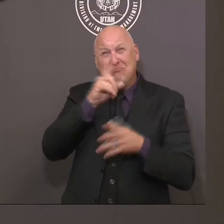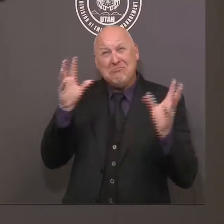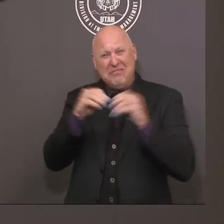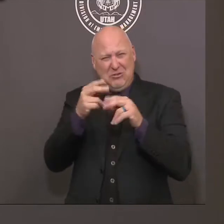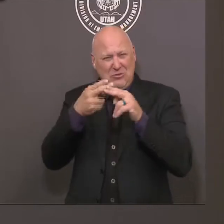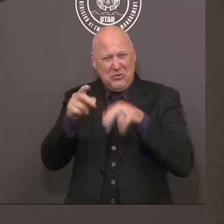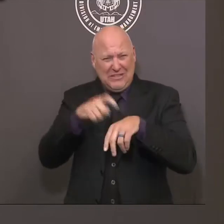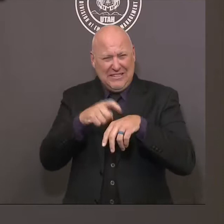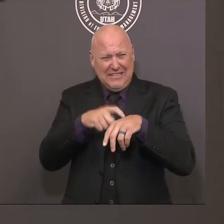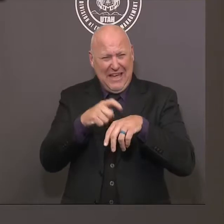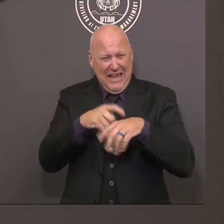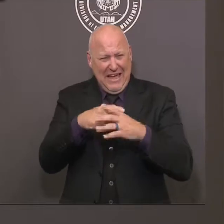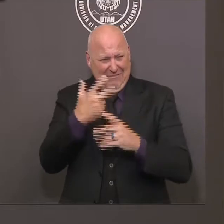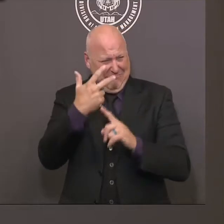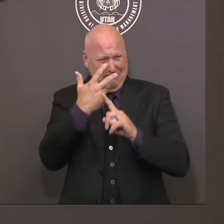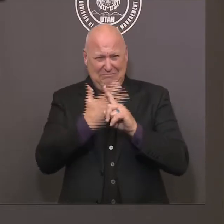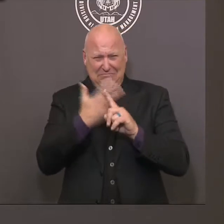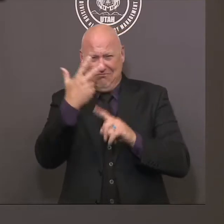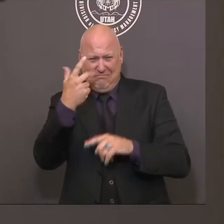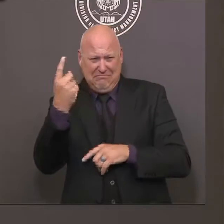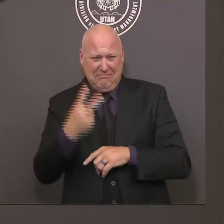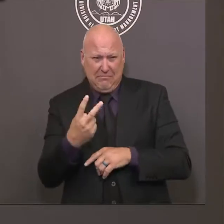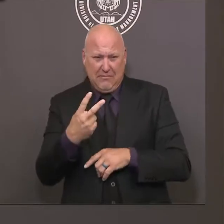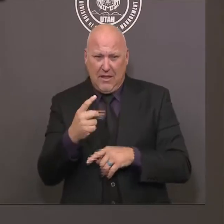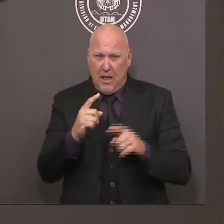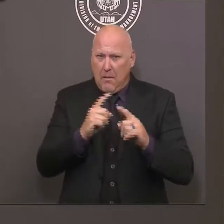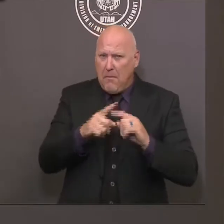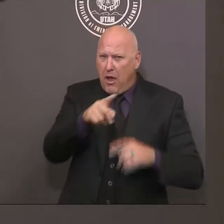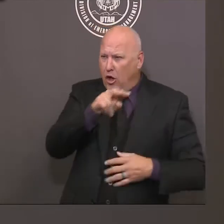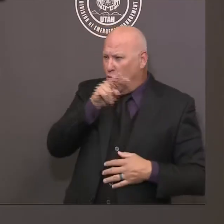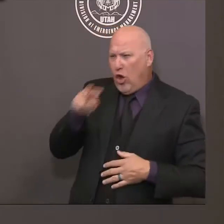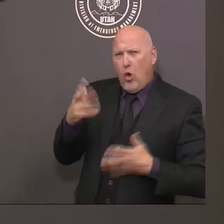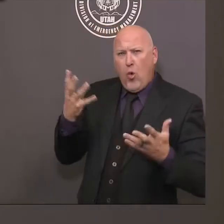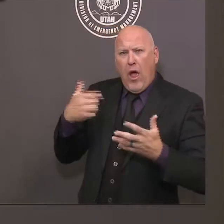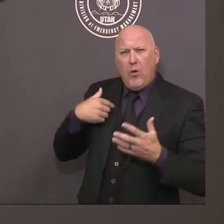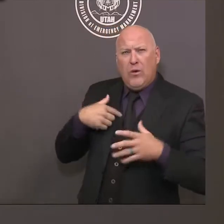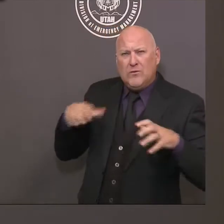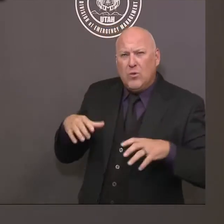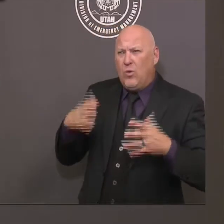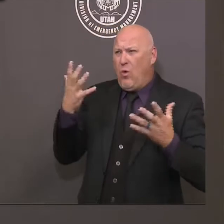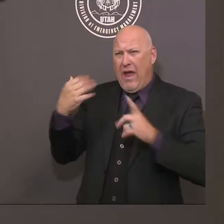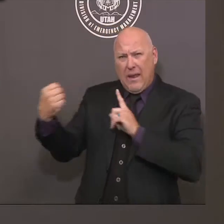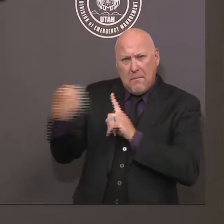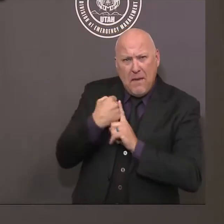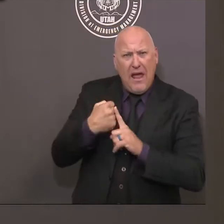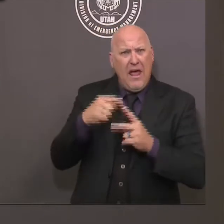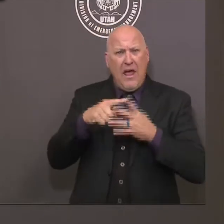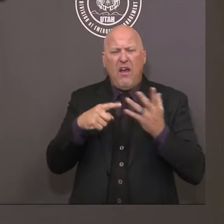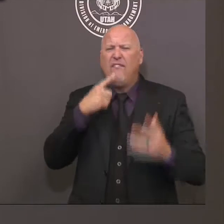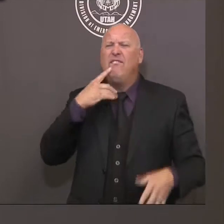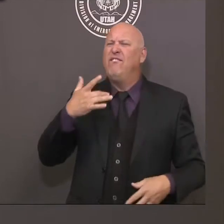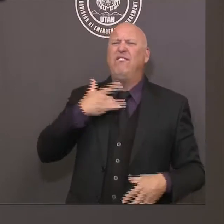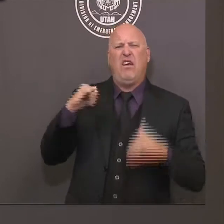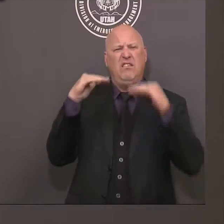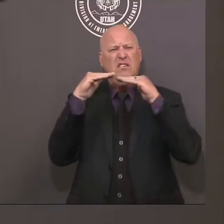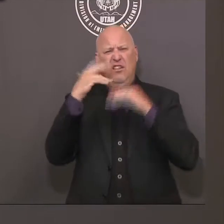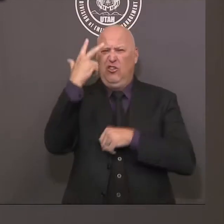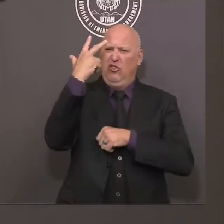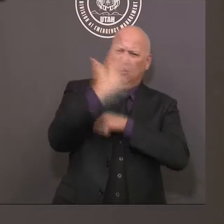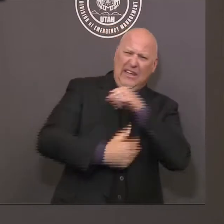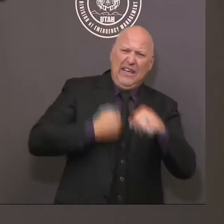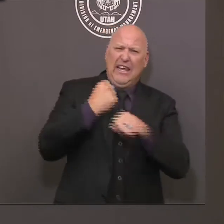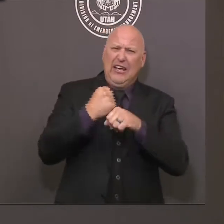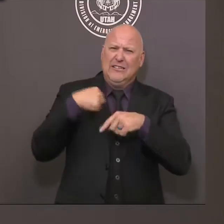collapse has been caused by that. I know for a lot of us it seems like it's been 3 years, and it really has just been 3.5